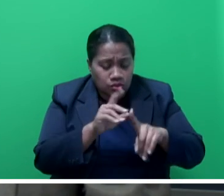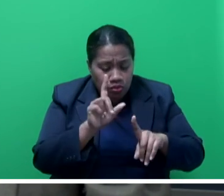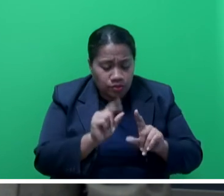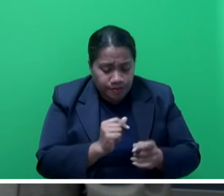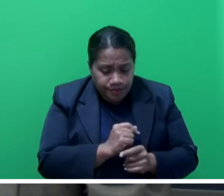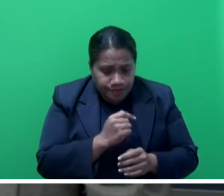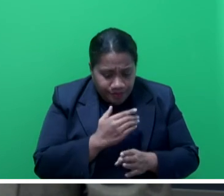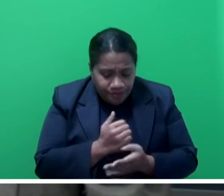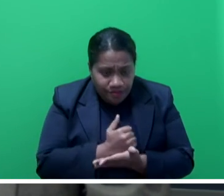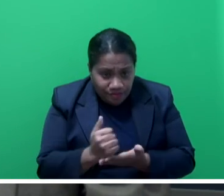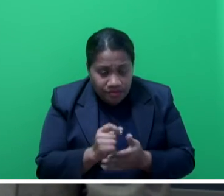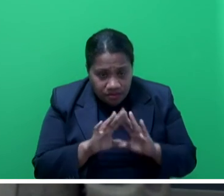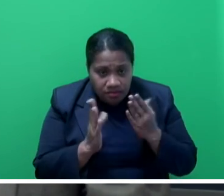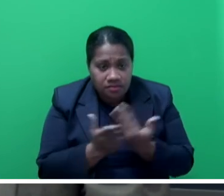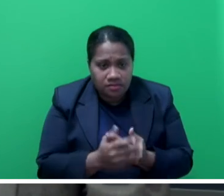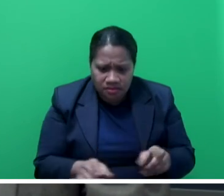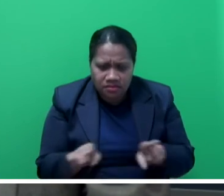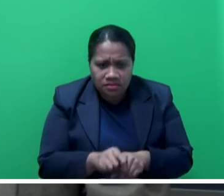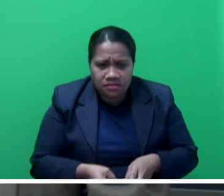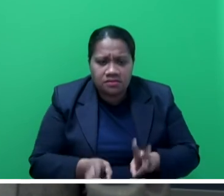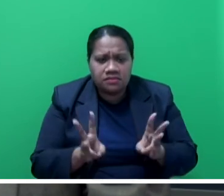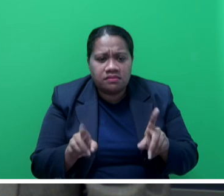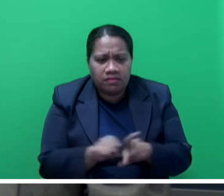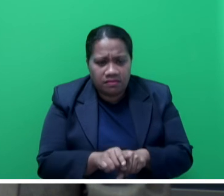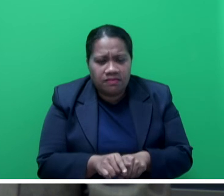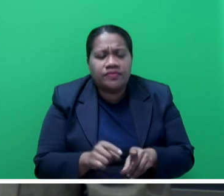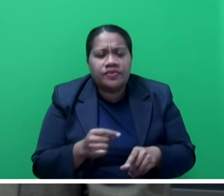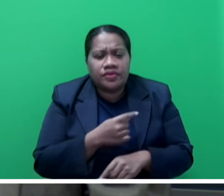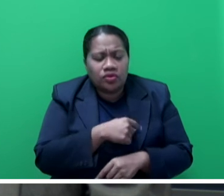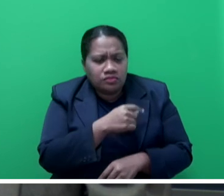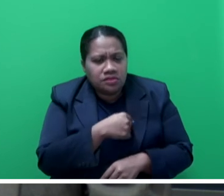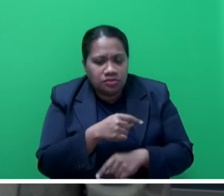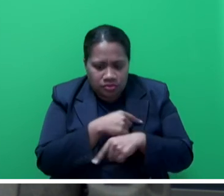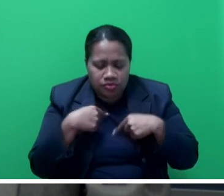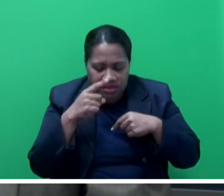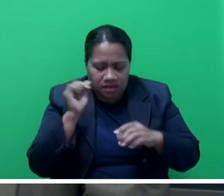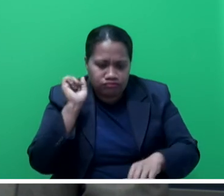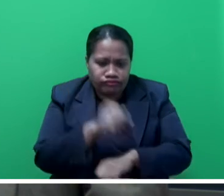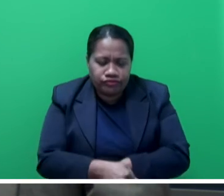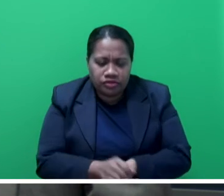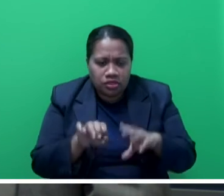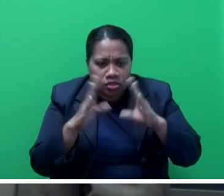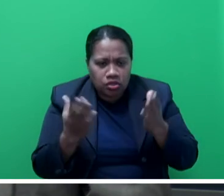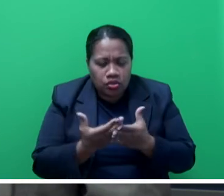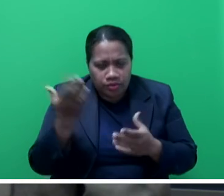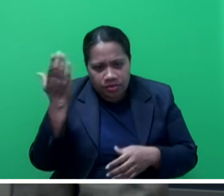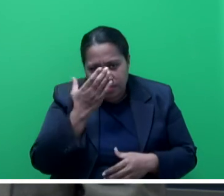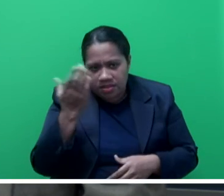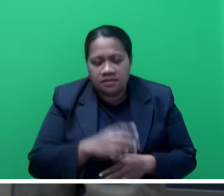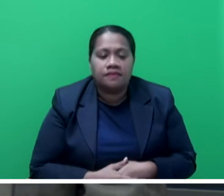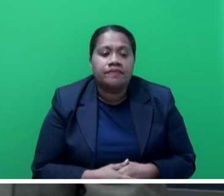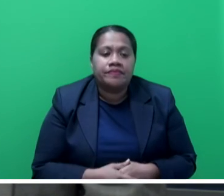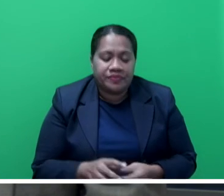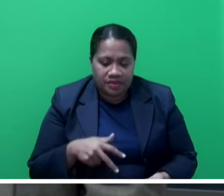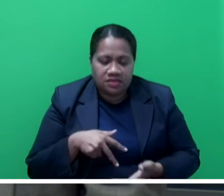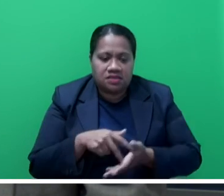in the same way, with the same fervor and commitment, we can overcome the global threat and any other threat that stands in our way. I thank the